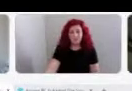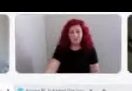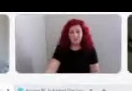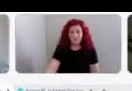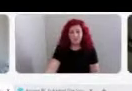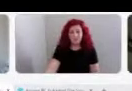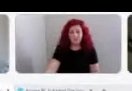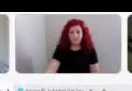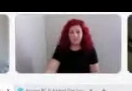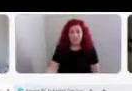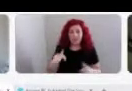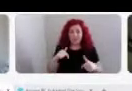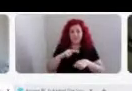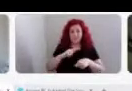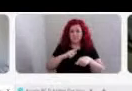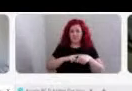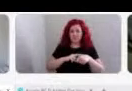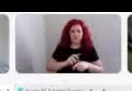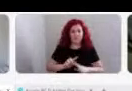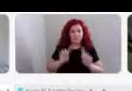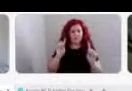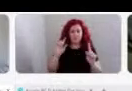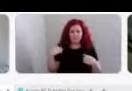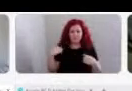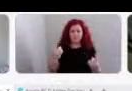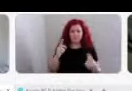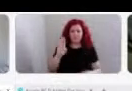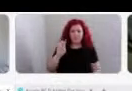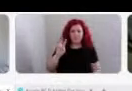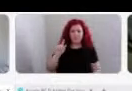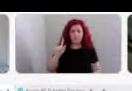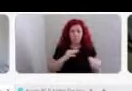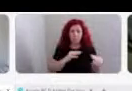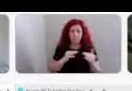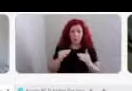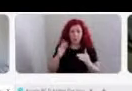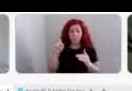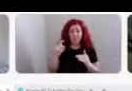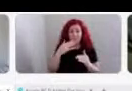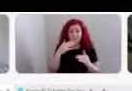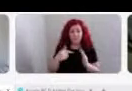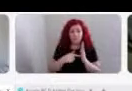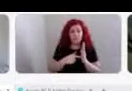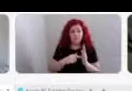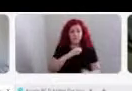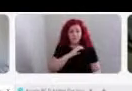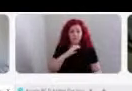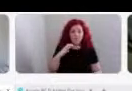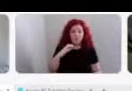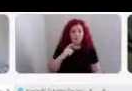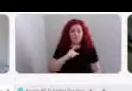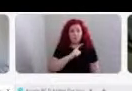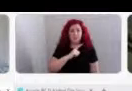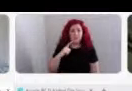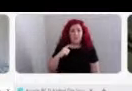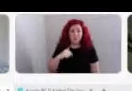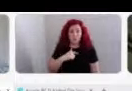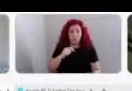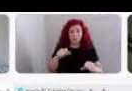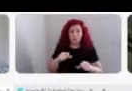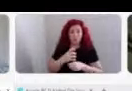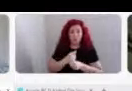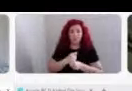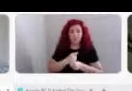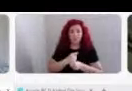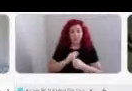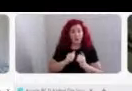been since the civil war we need the best representatives in congress and the legislature that we can get and